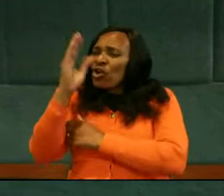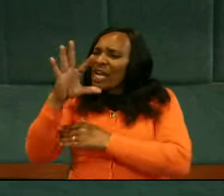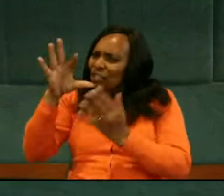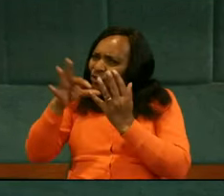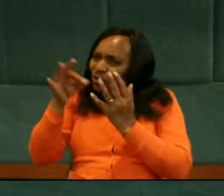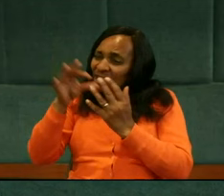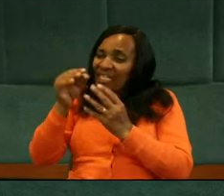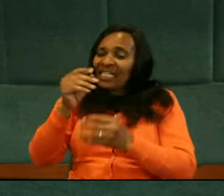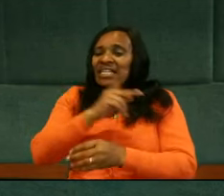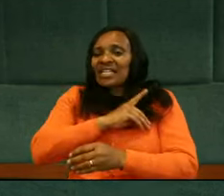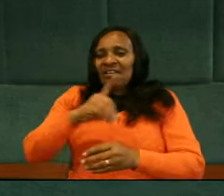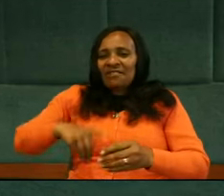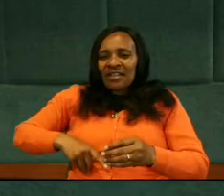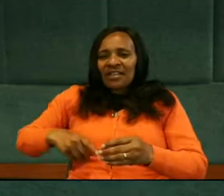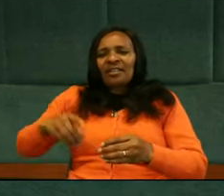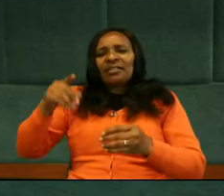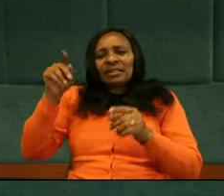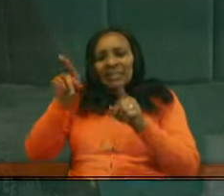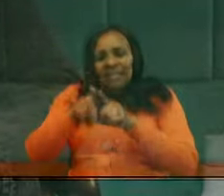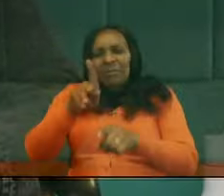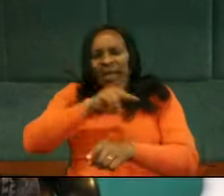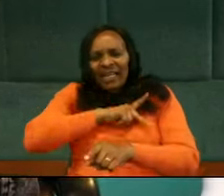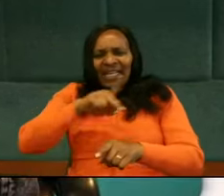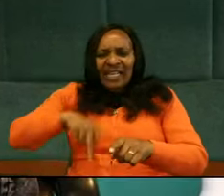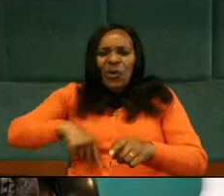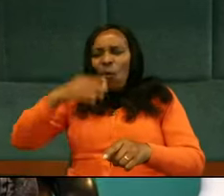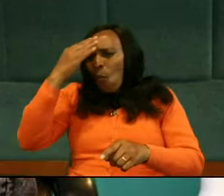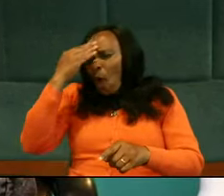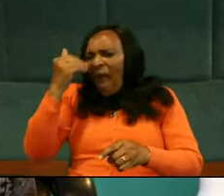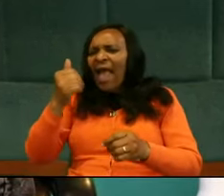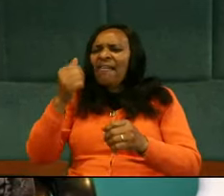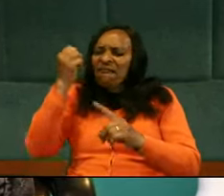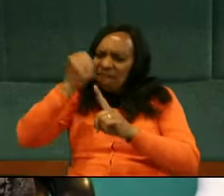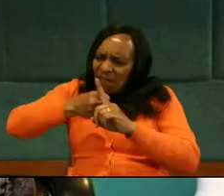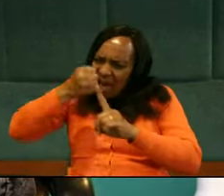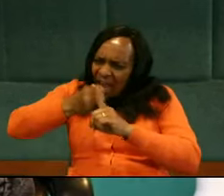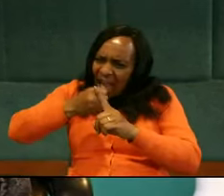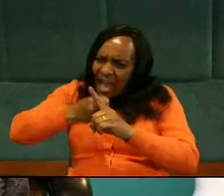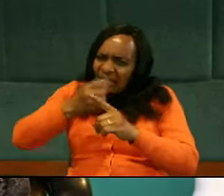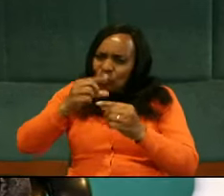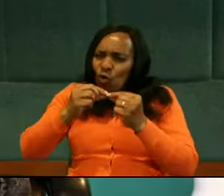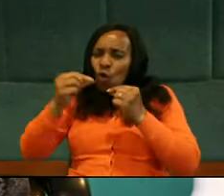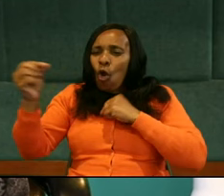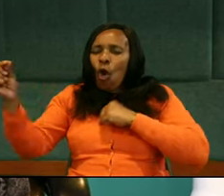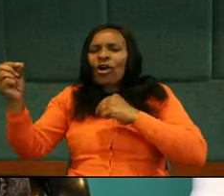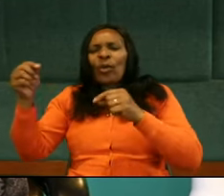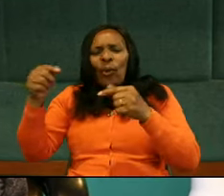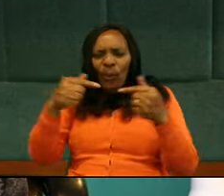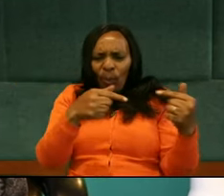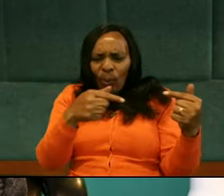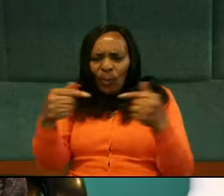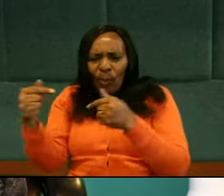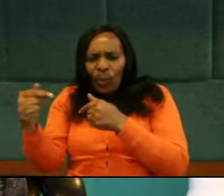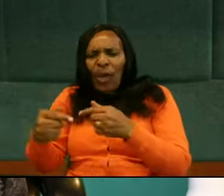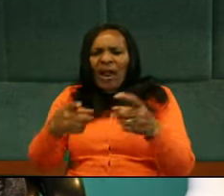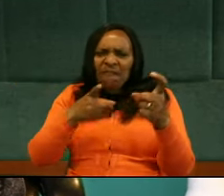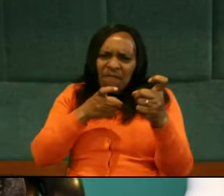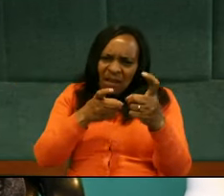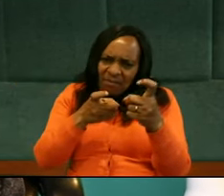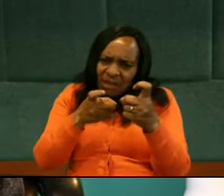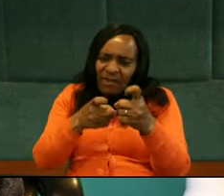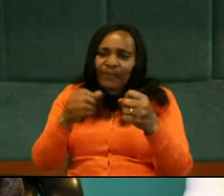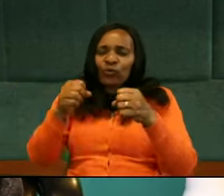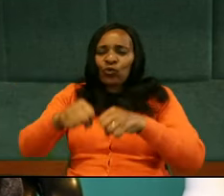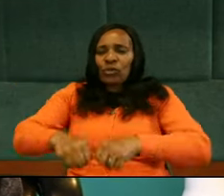king, why did David have to fight a long and bloody civil war to secure his right to the